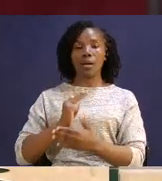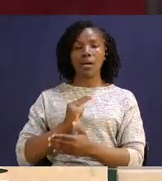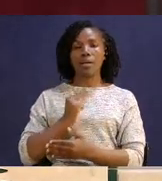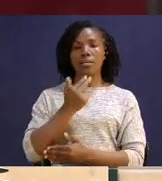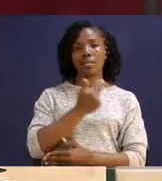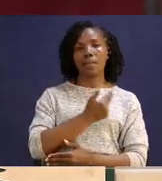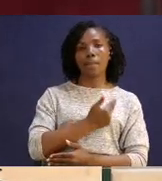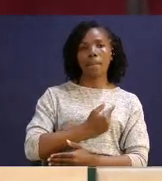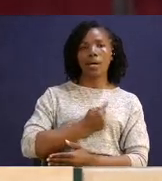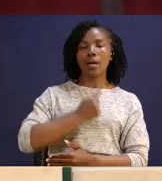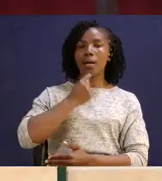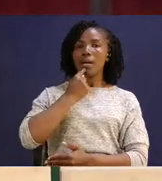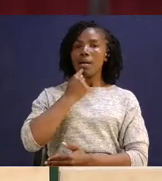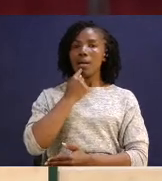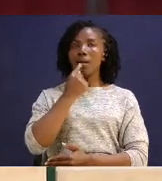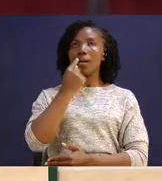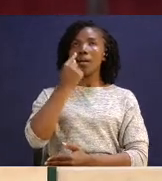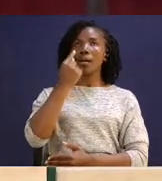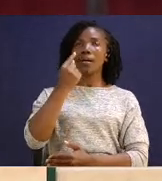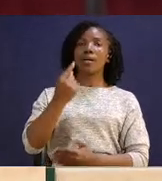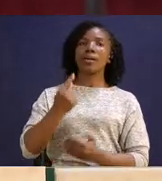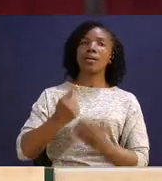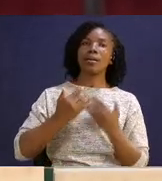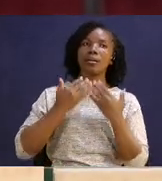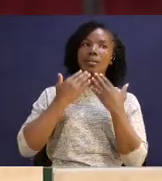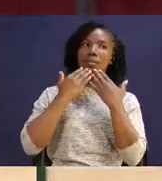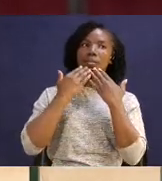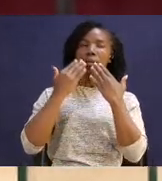toi sema